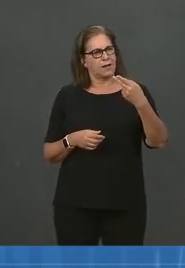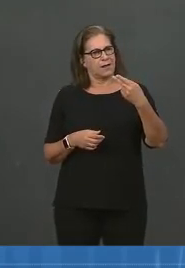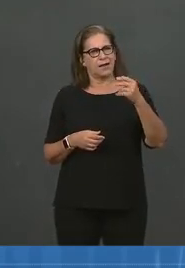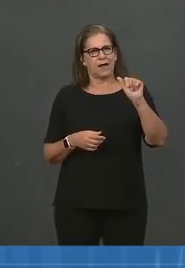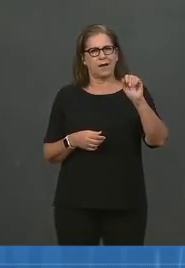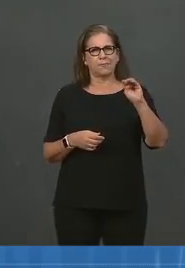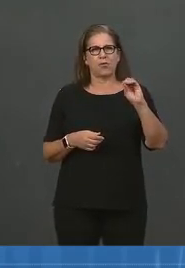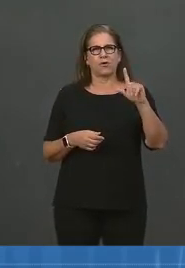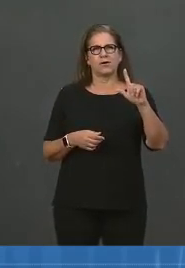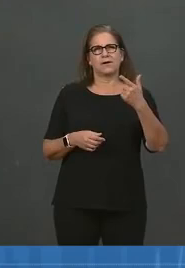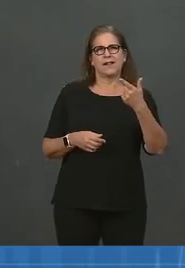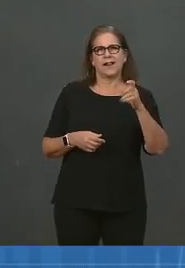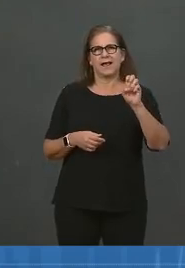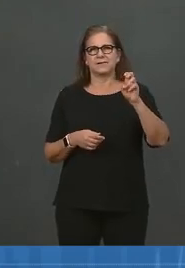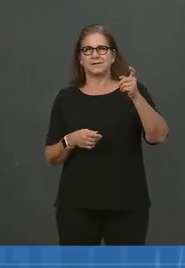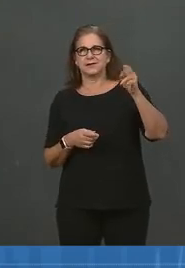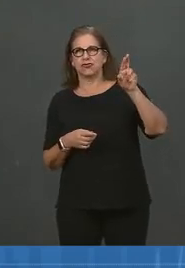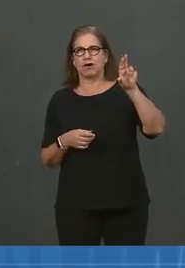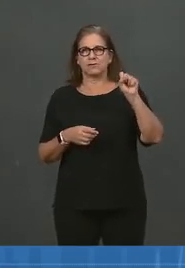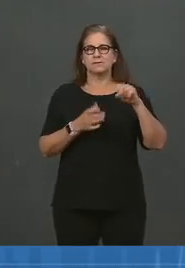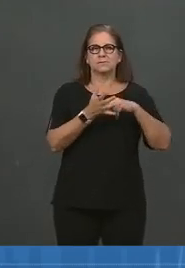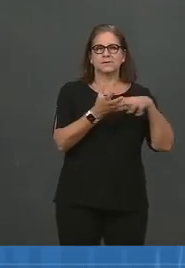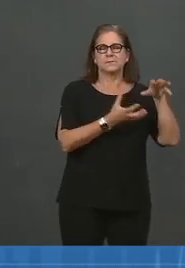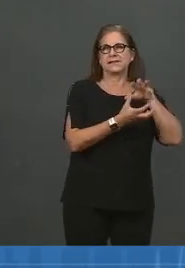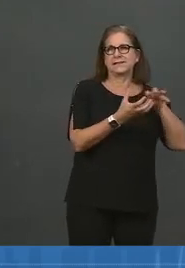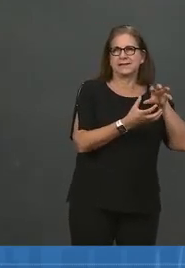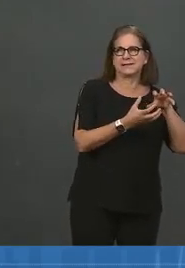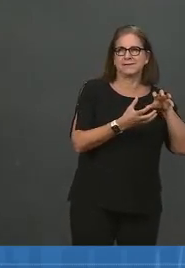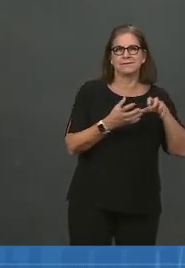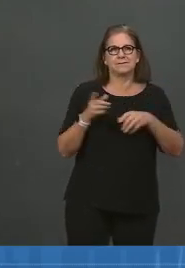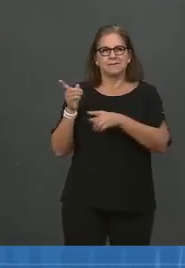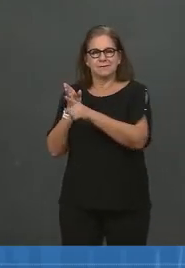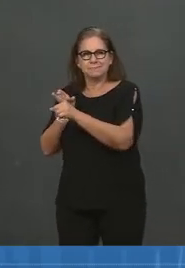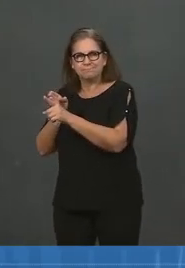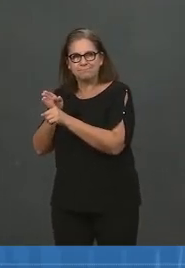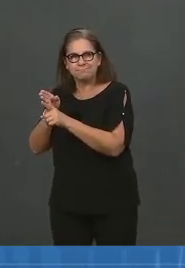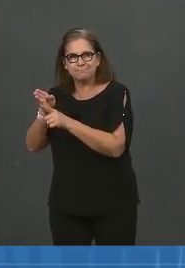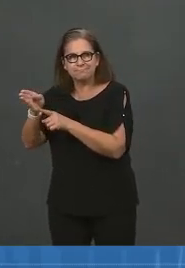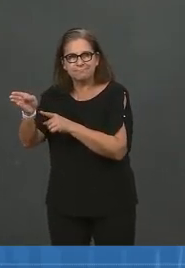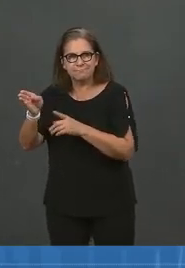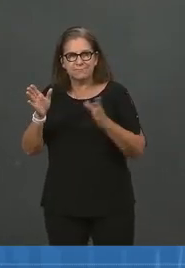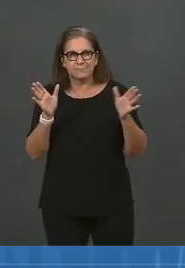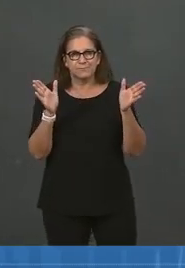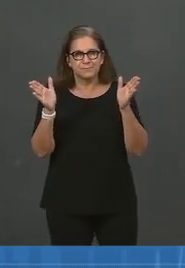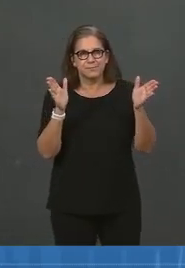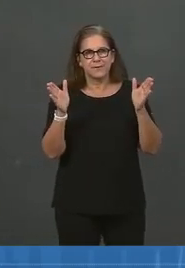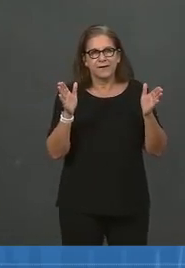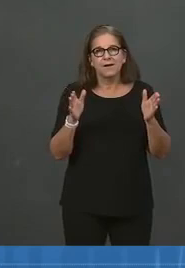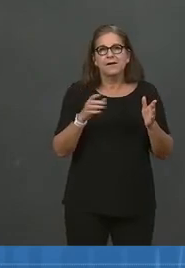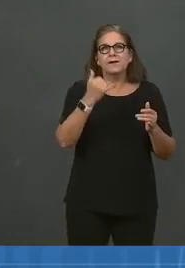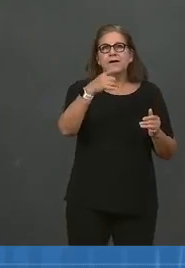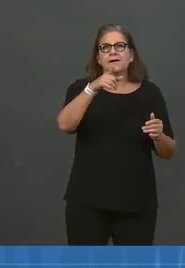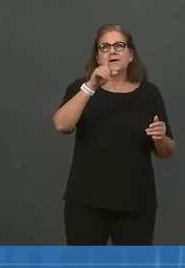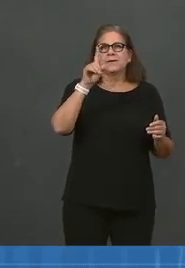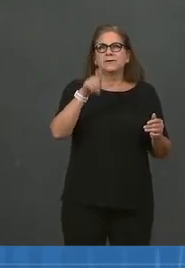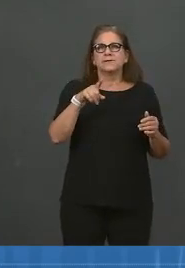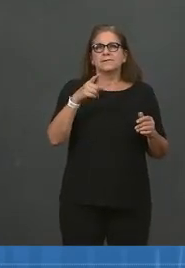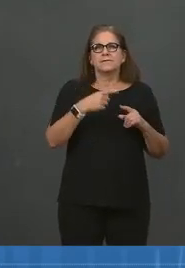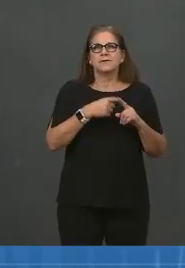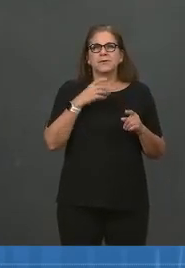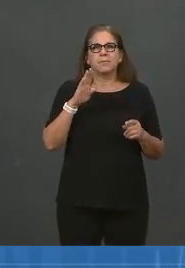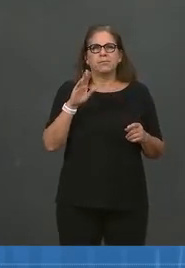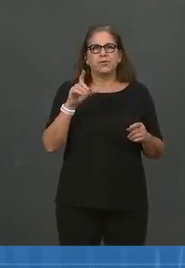Thank you so much for taking my question. I was wondering when we might have data on boosting with the 50 microgram dose of Moderna, since